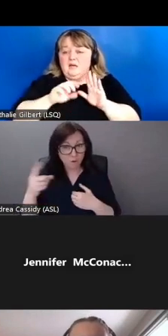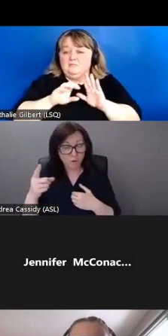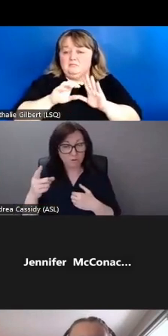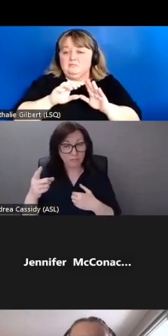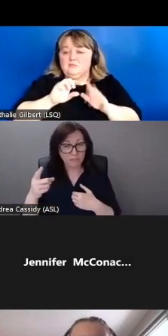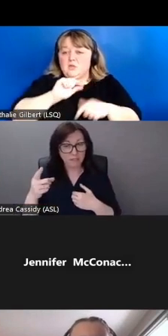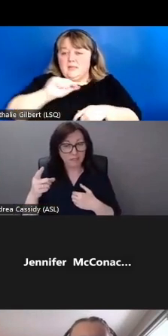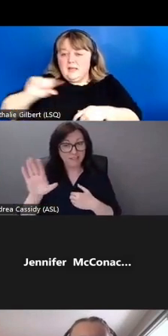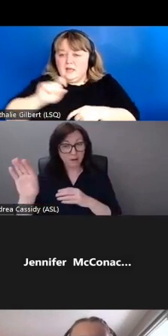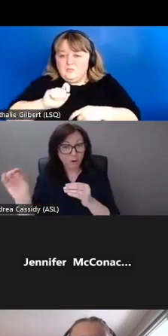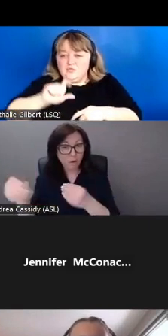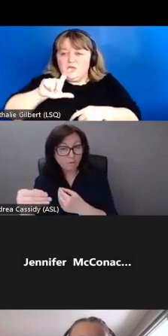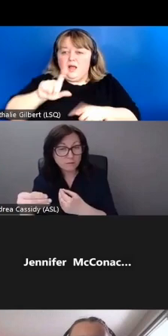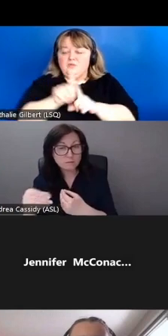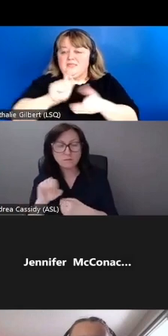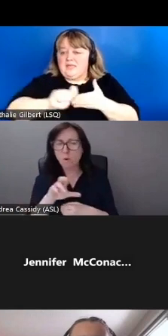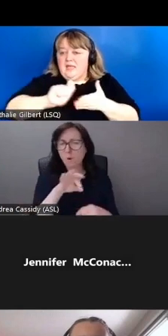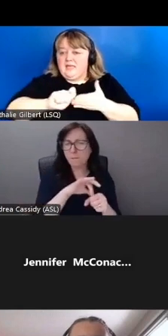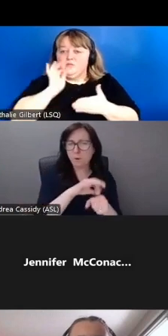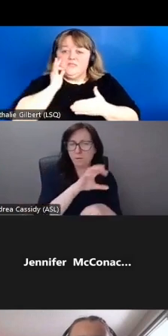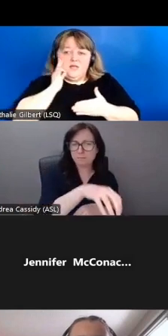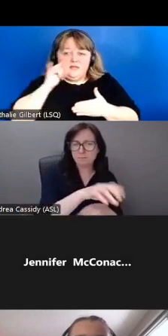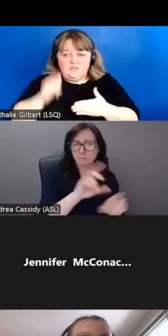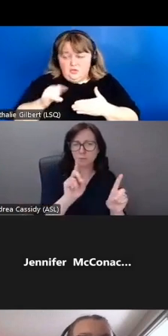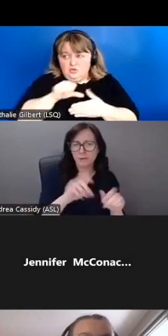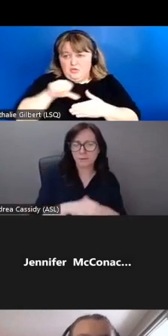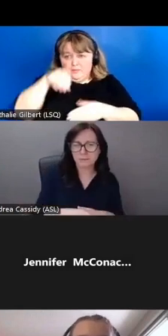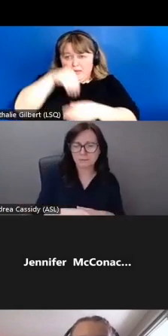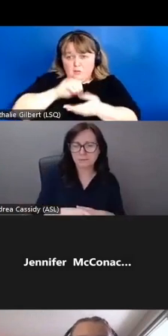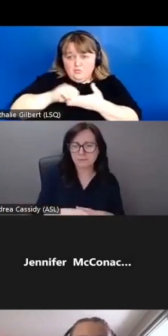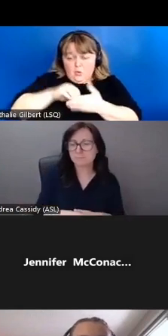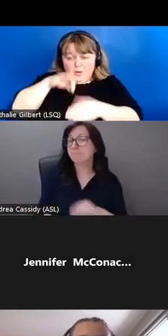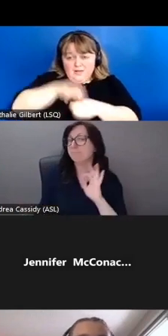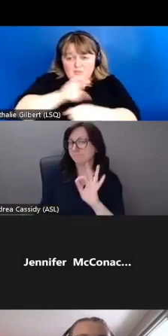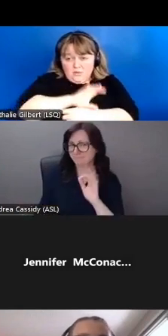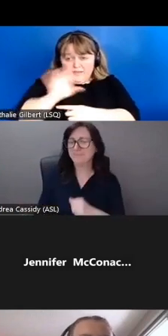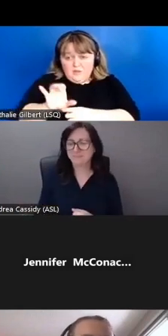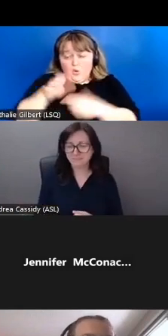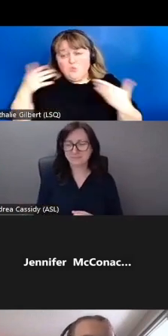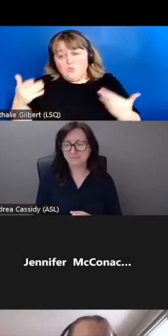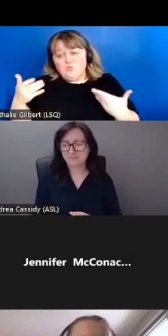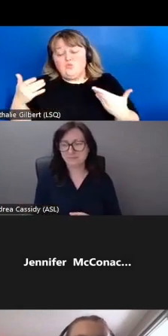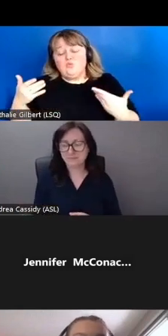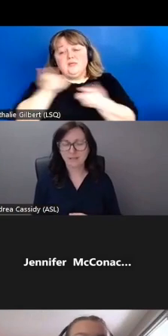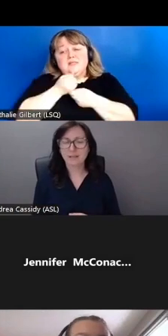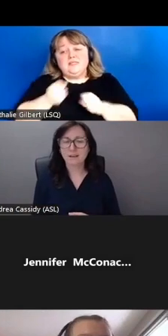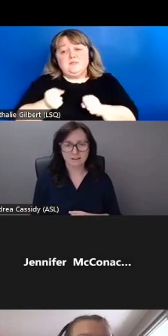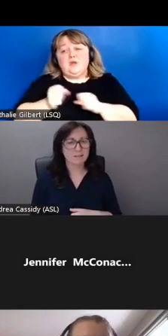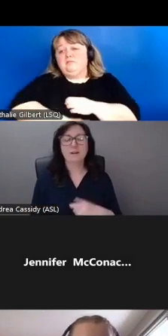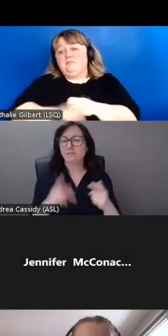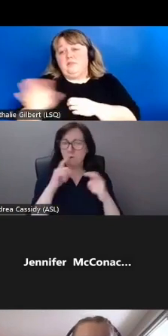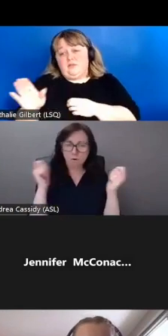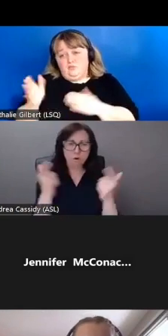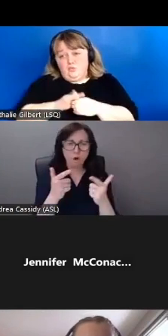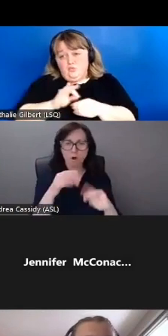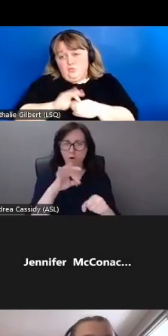Canada's offices or at the polling stations themselves. Thank you for that question. Those are available at all the